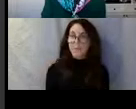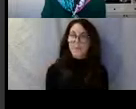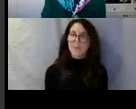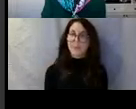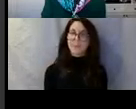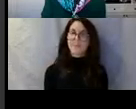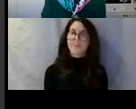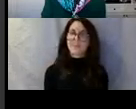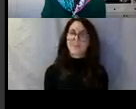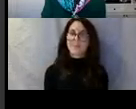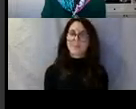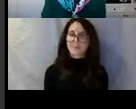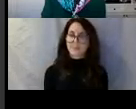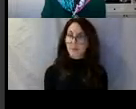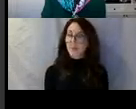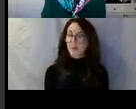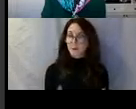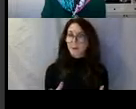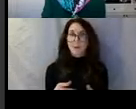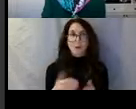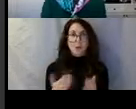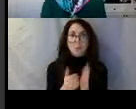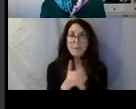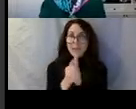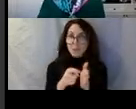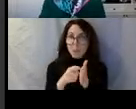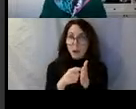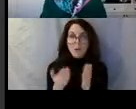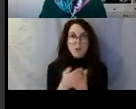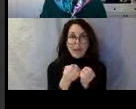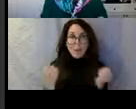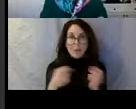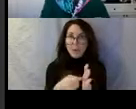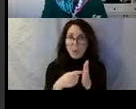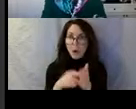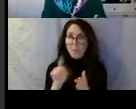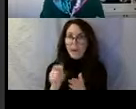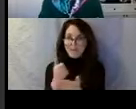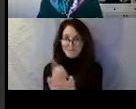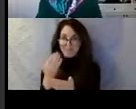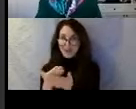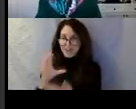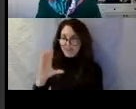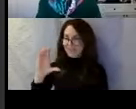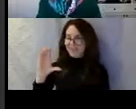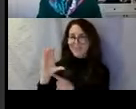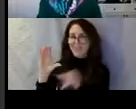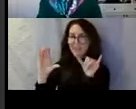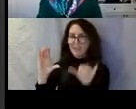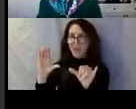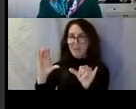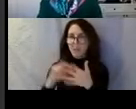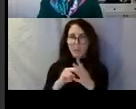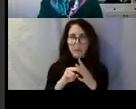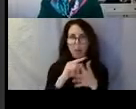there's new skills that are required and new equipment that is required, but our budgets have not increased. So there's more to do with less. And so